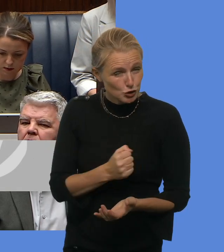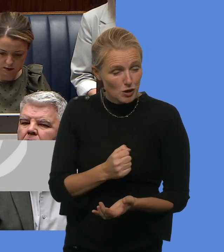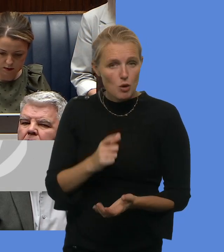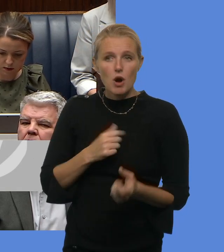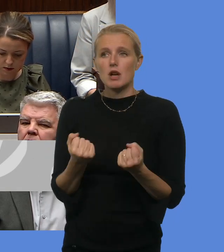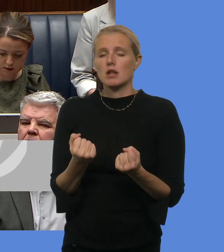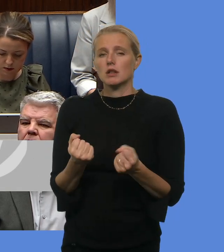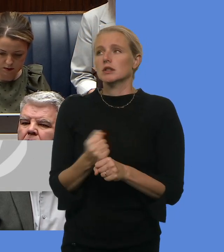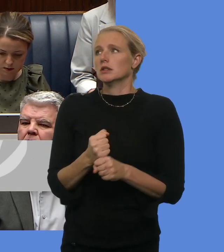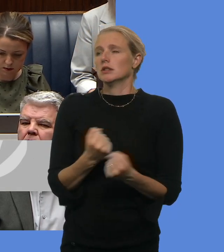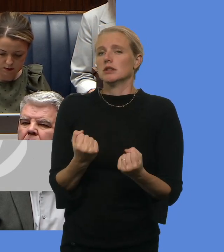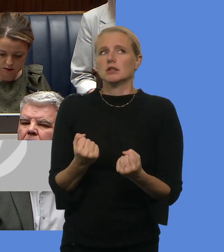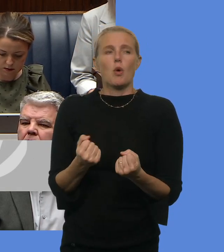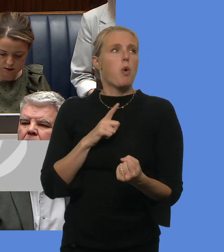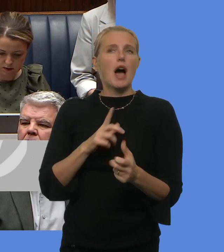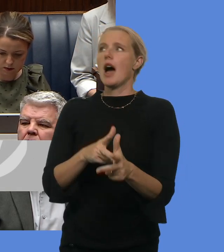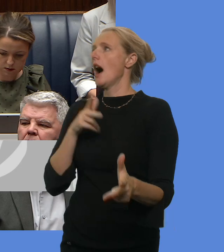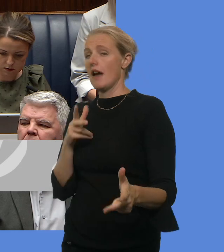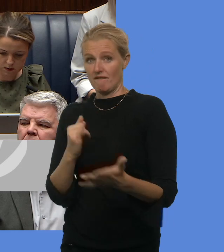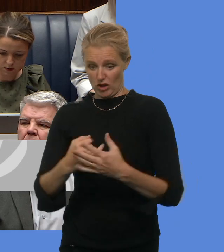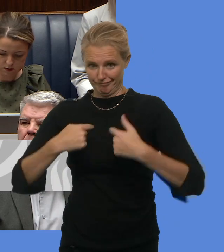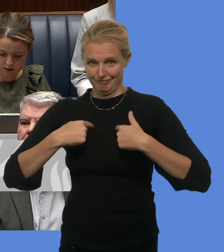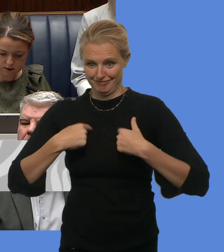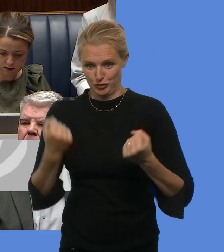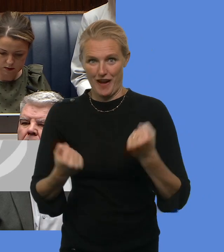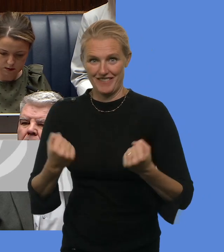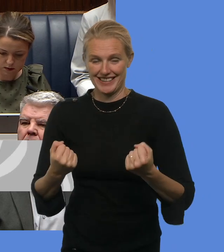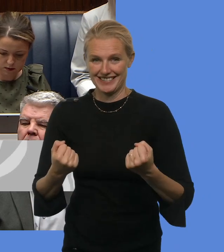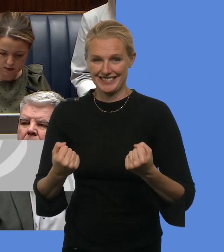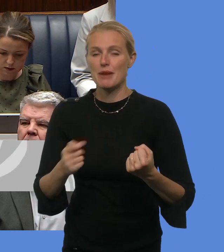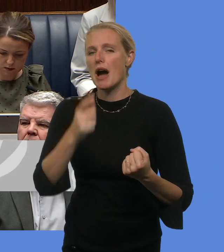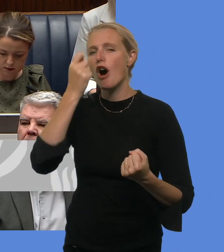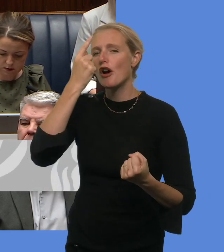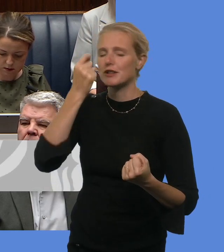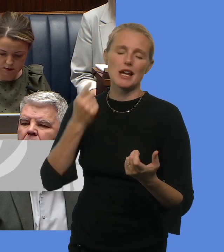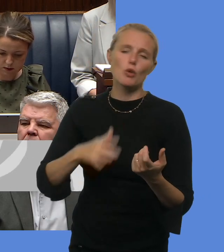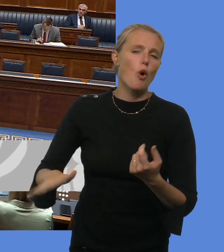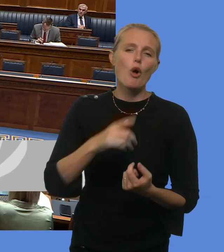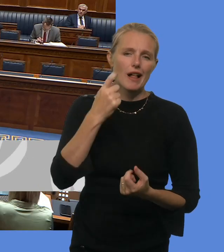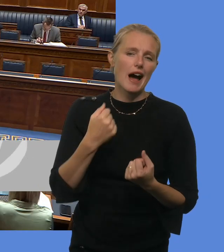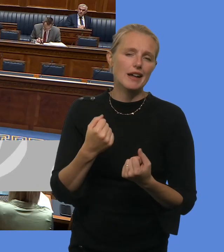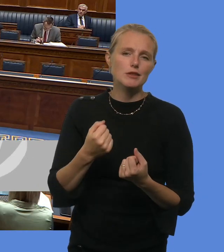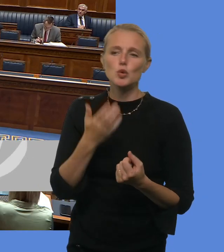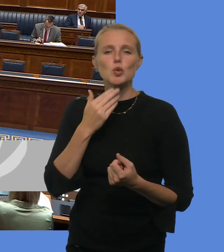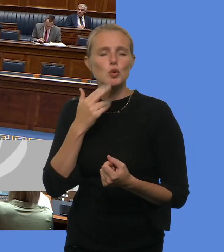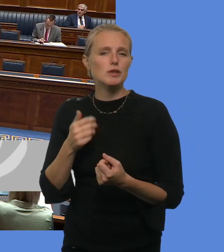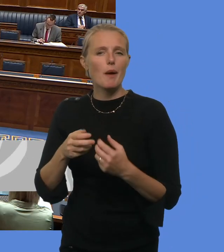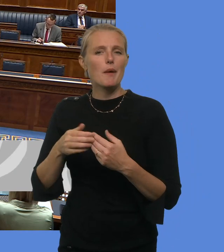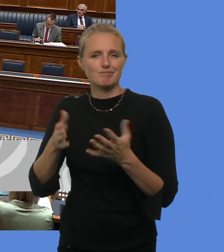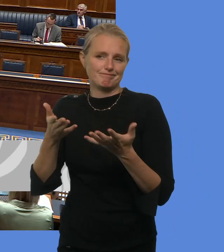in traffic, you are the traffic. But I do accept there's circumstances where it's not always accessible or available for everyone. Mr.